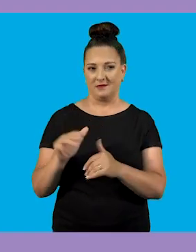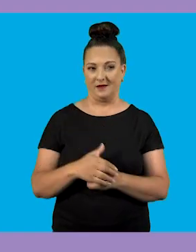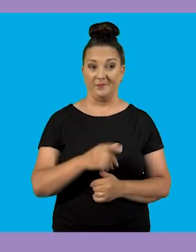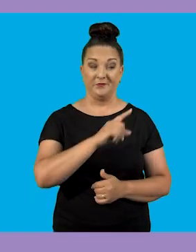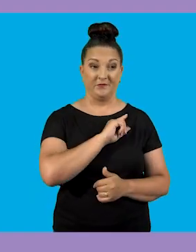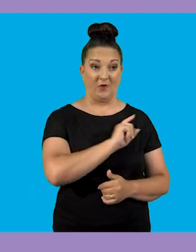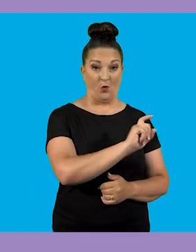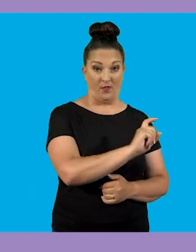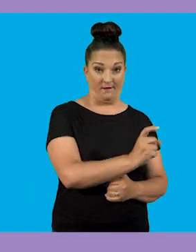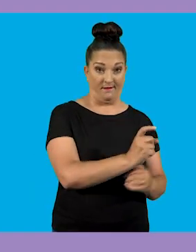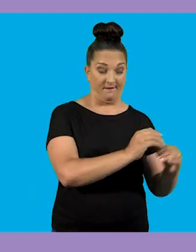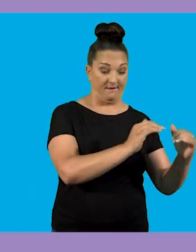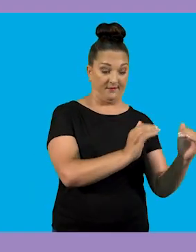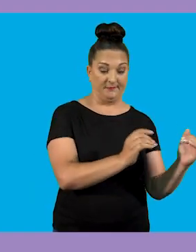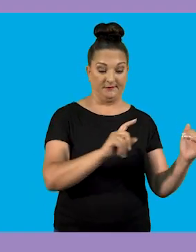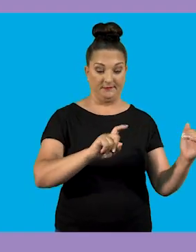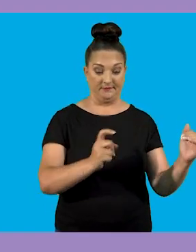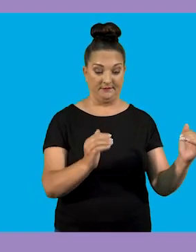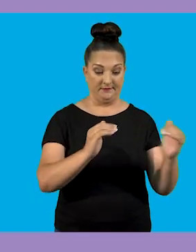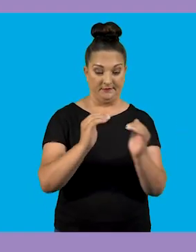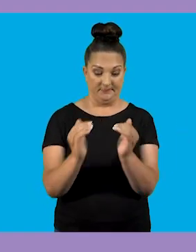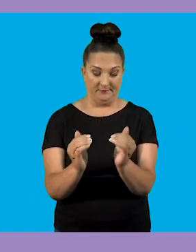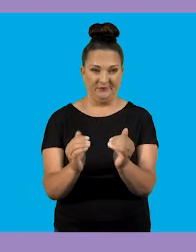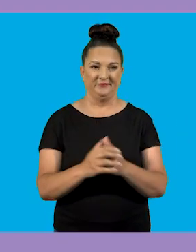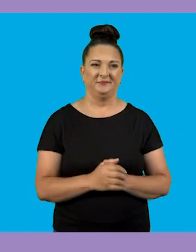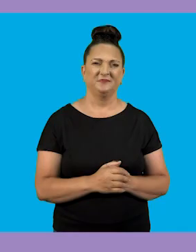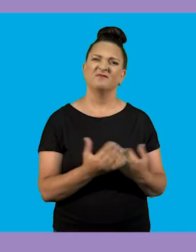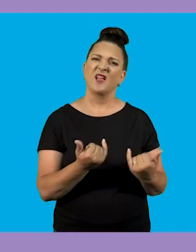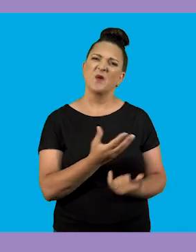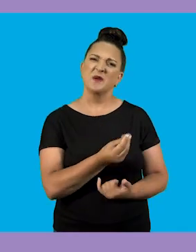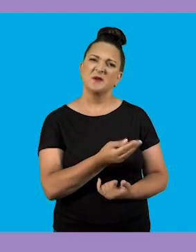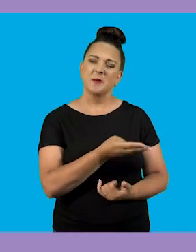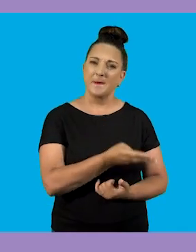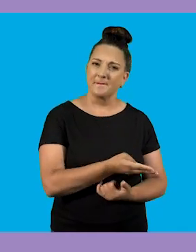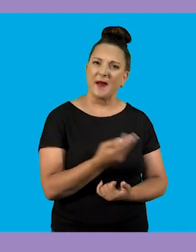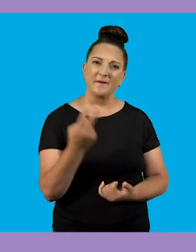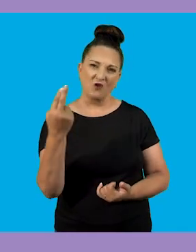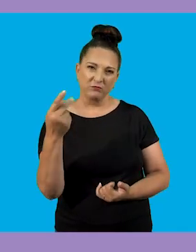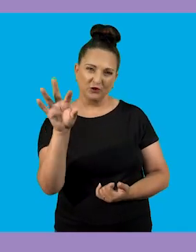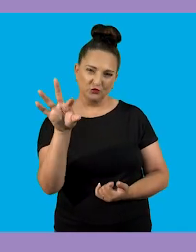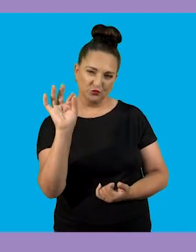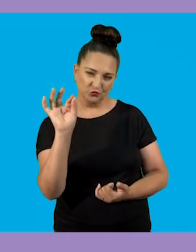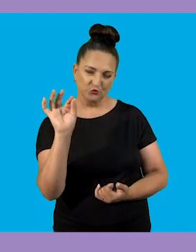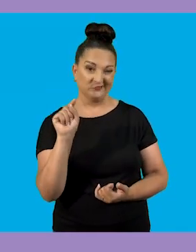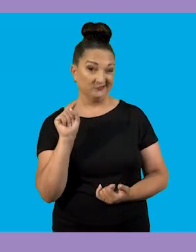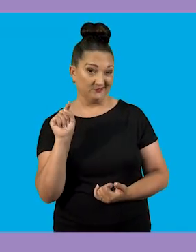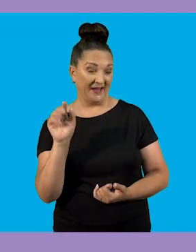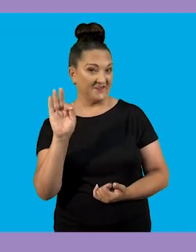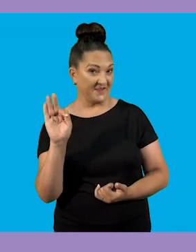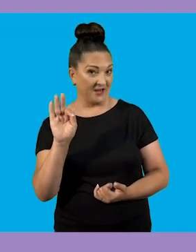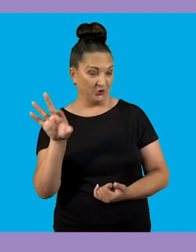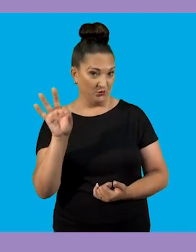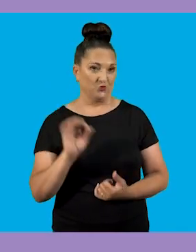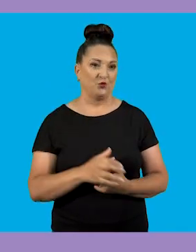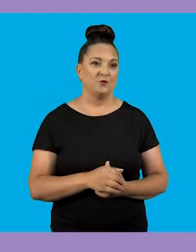In our brackets, we're going to have x in each bracket, and the numbers that are going to be there are the pair that we have chosen, or those